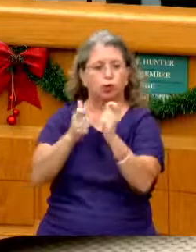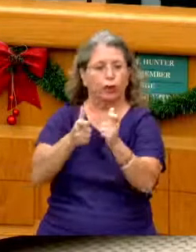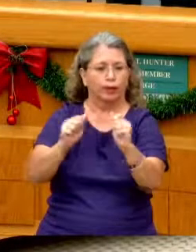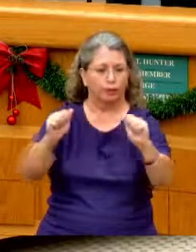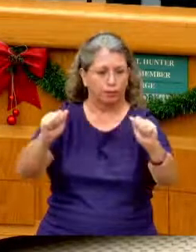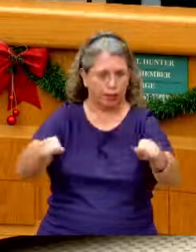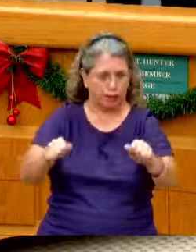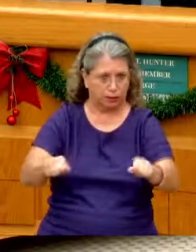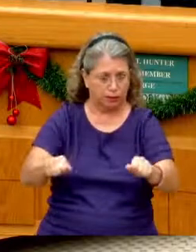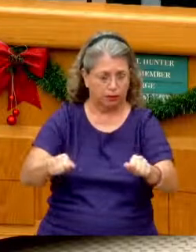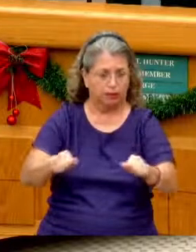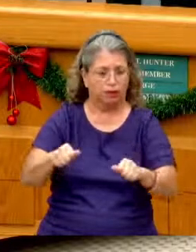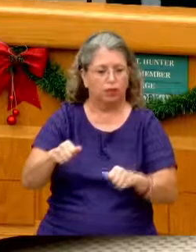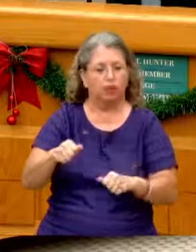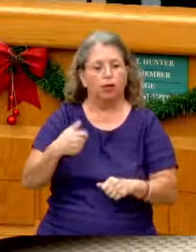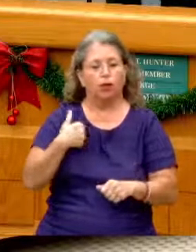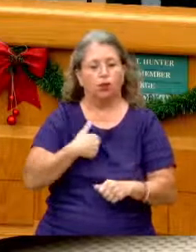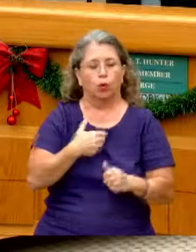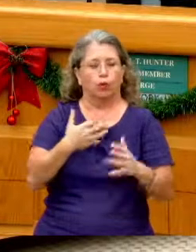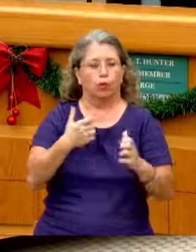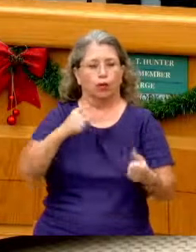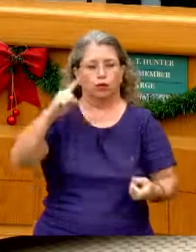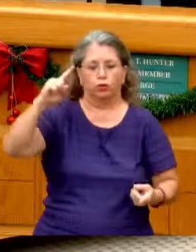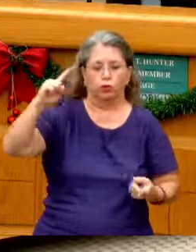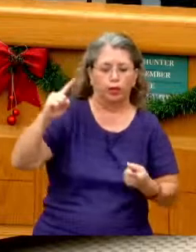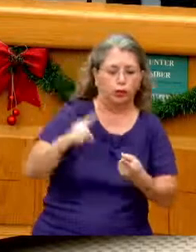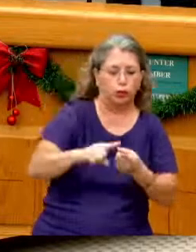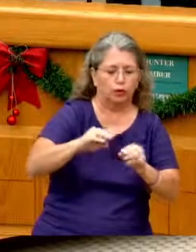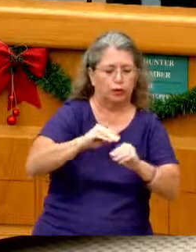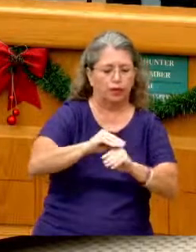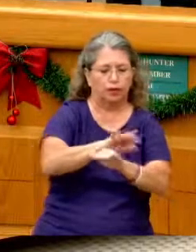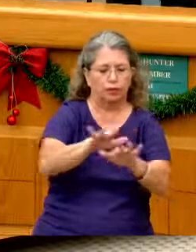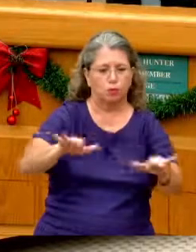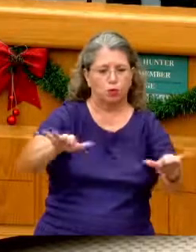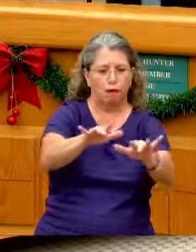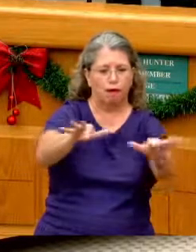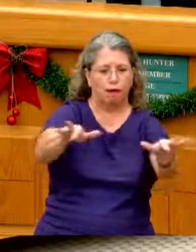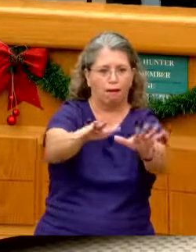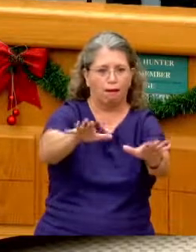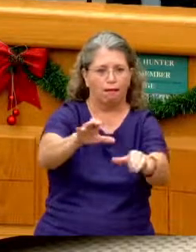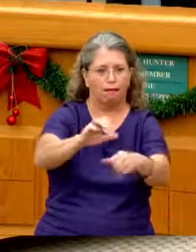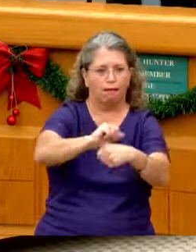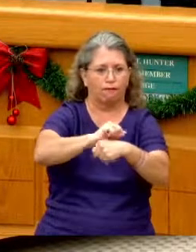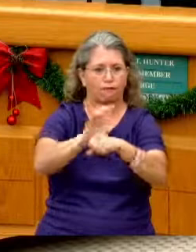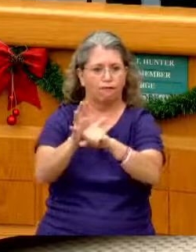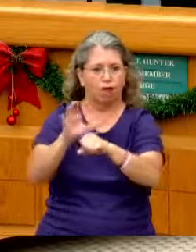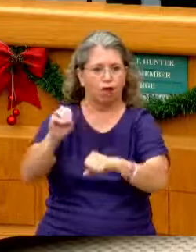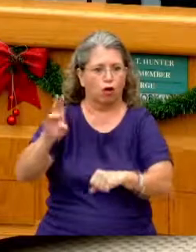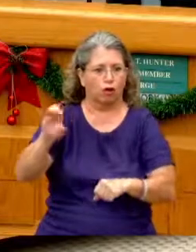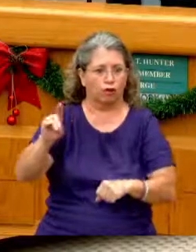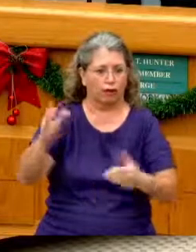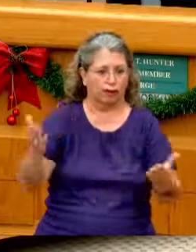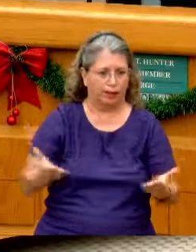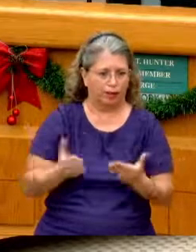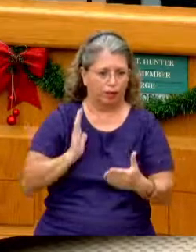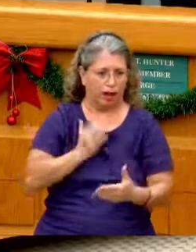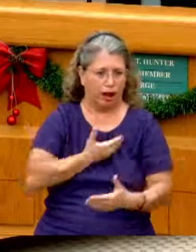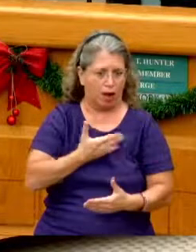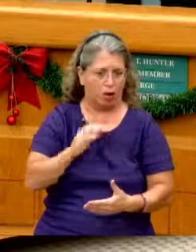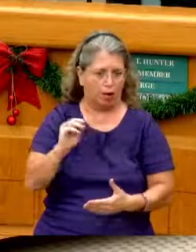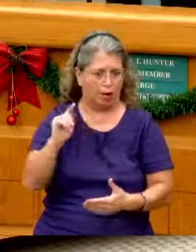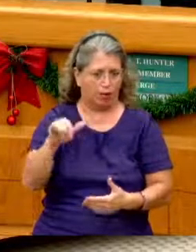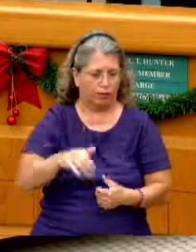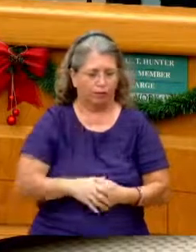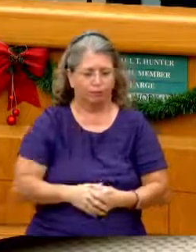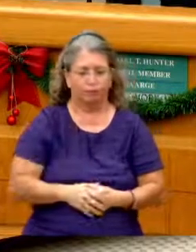possible so that we can mitigate the spread of COVID-19 here in Nueces County. We have not yet received any